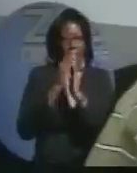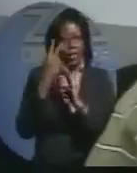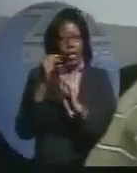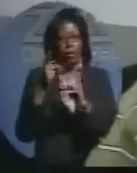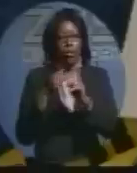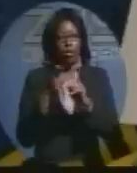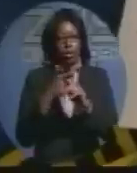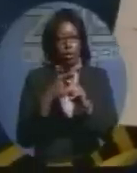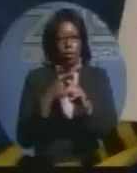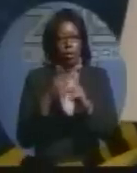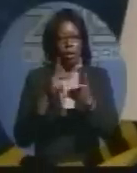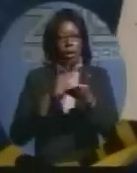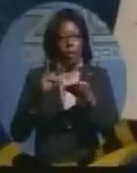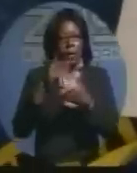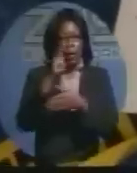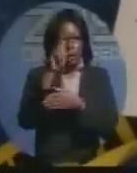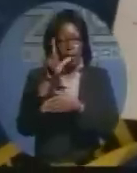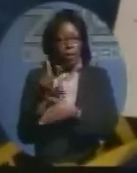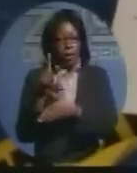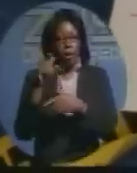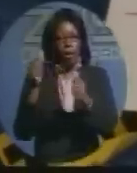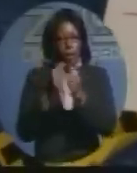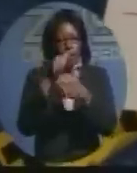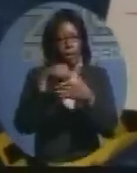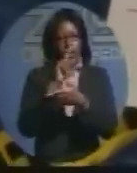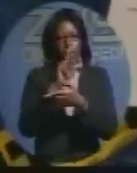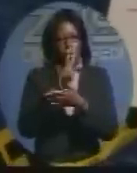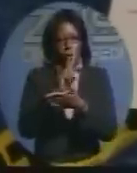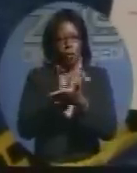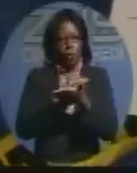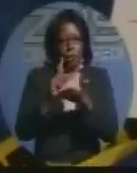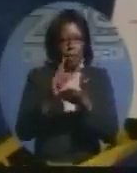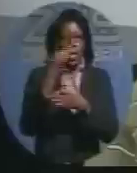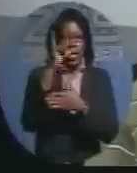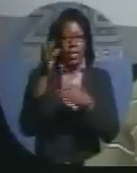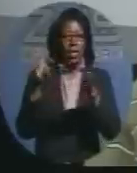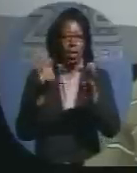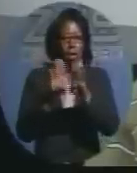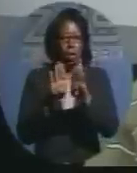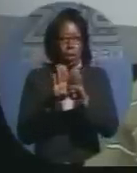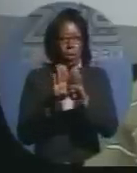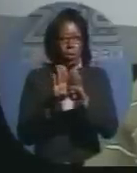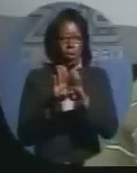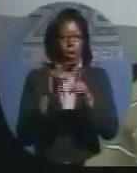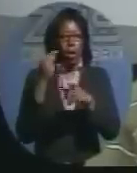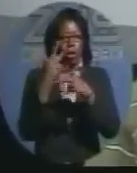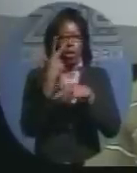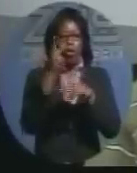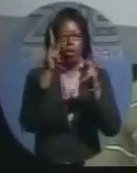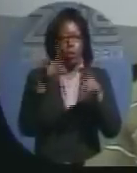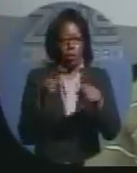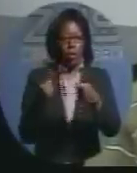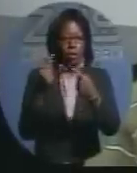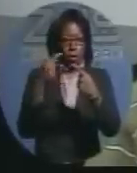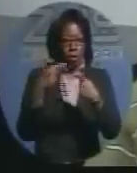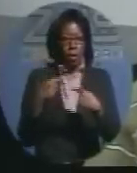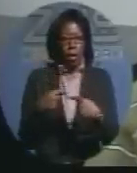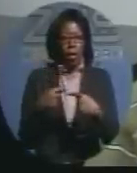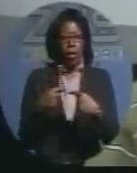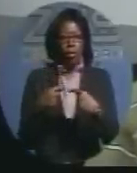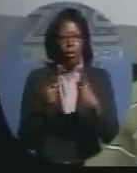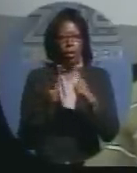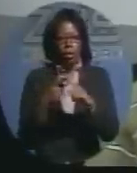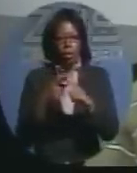care of this business within a 2-week period. There were 18 stalls for closure. Only 2 persons came forward